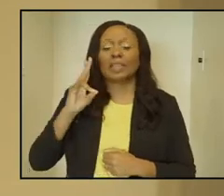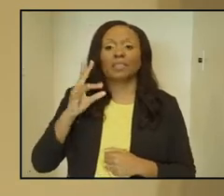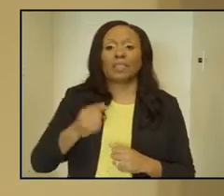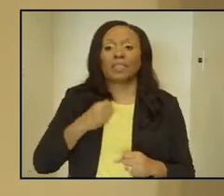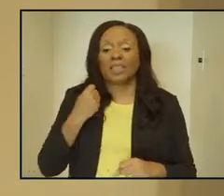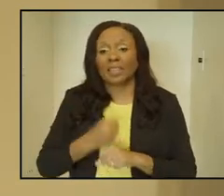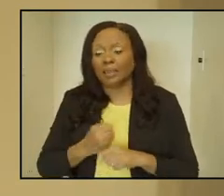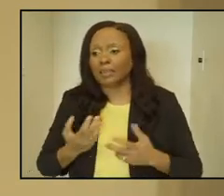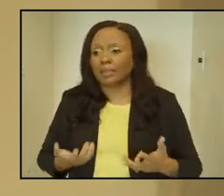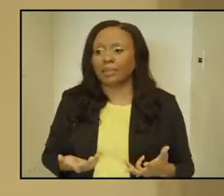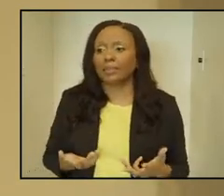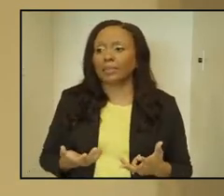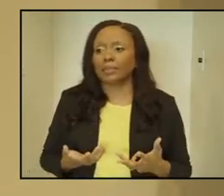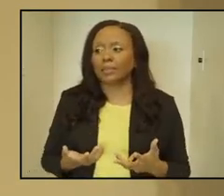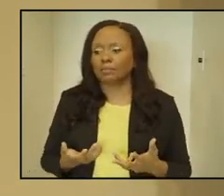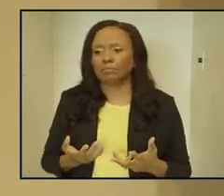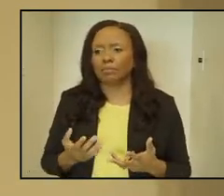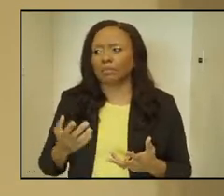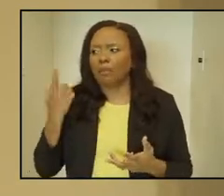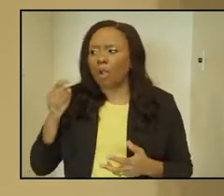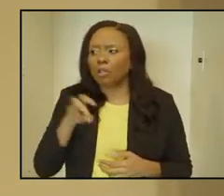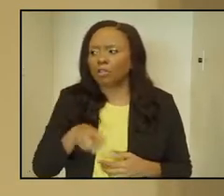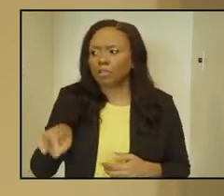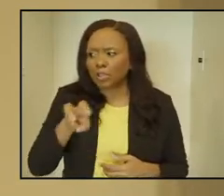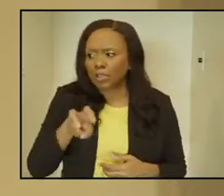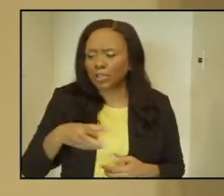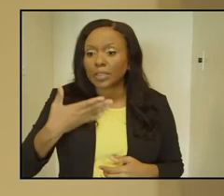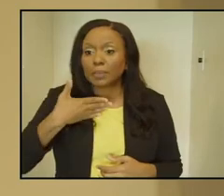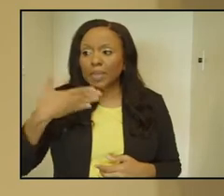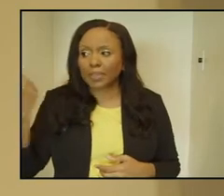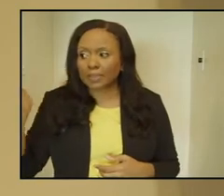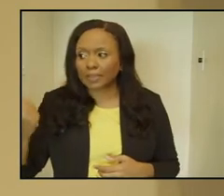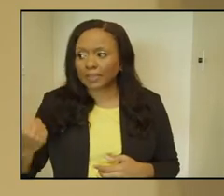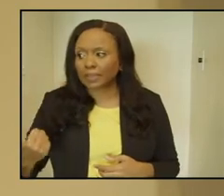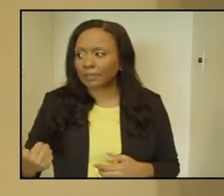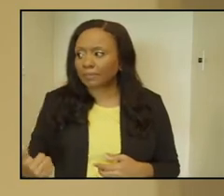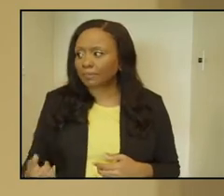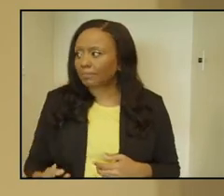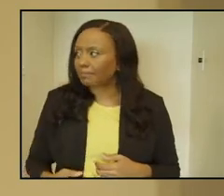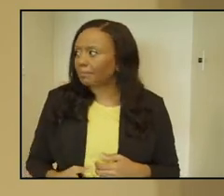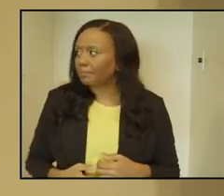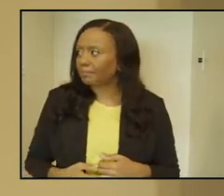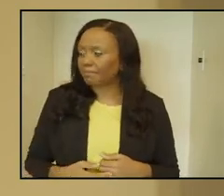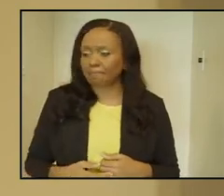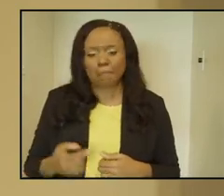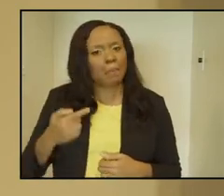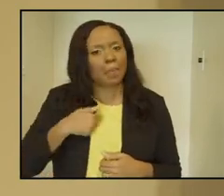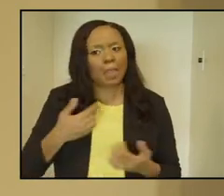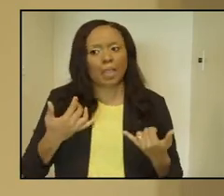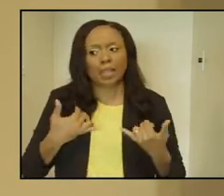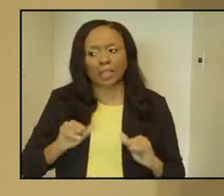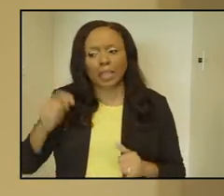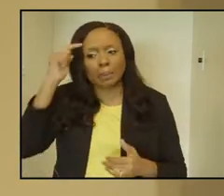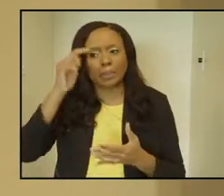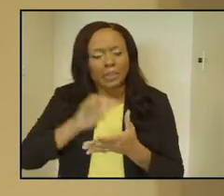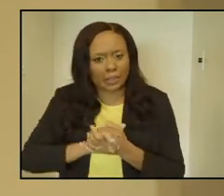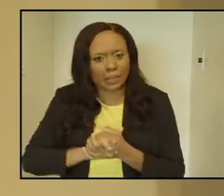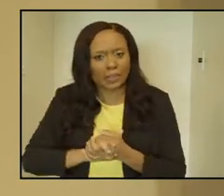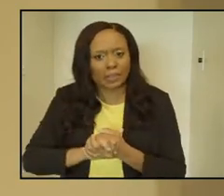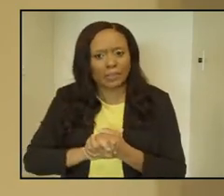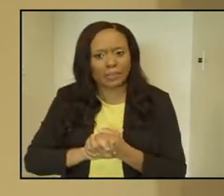frame for the journey. I still believe it. We didn't know that in less than a few